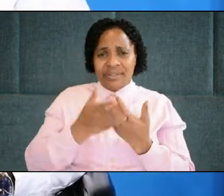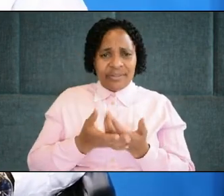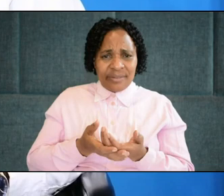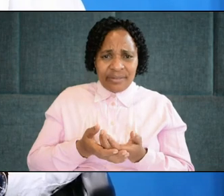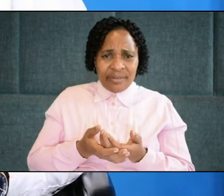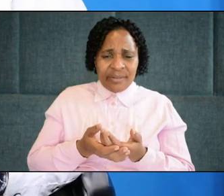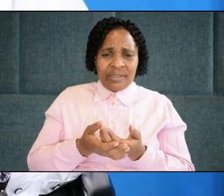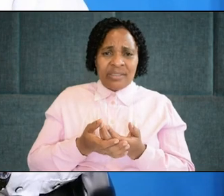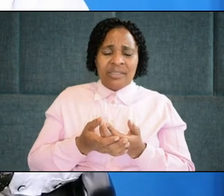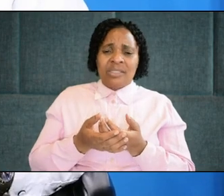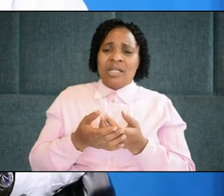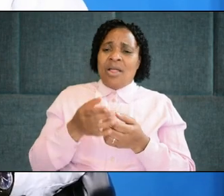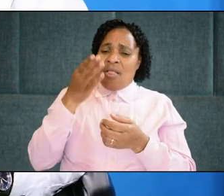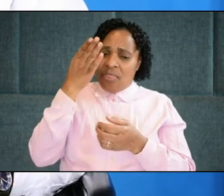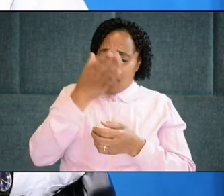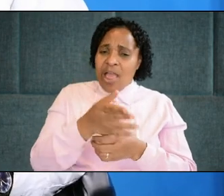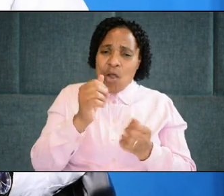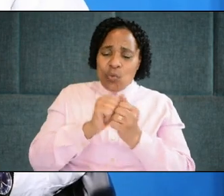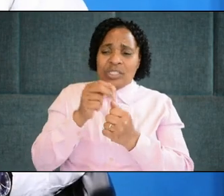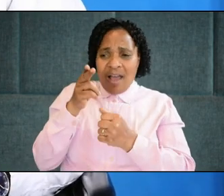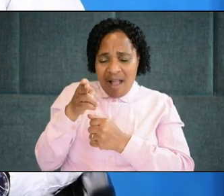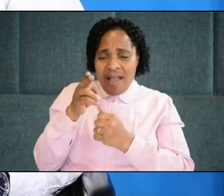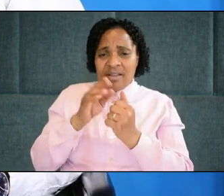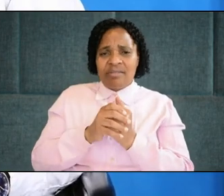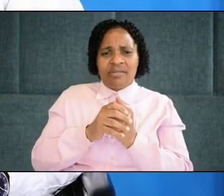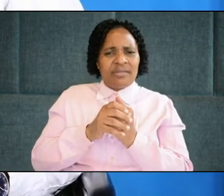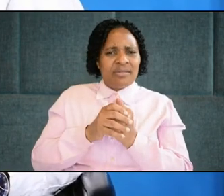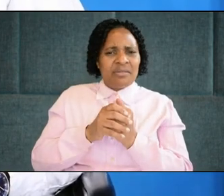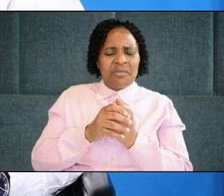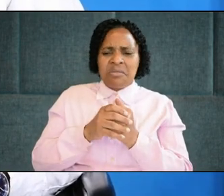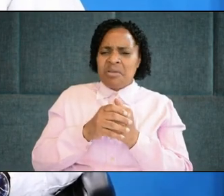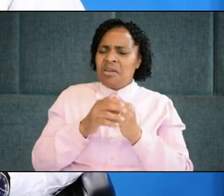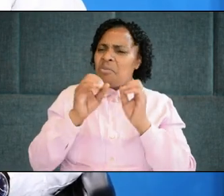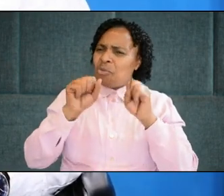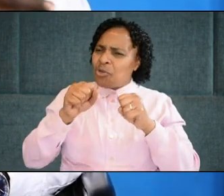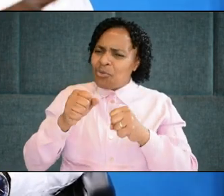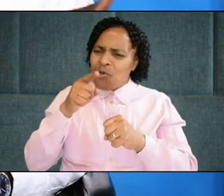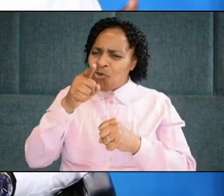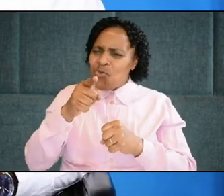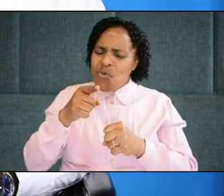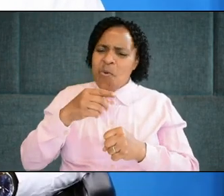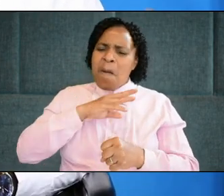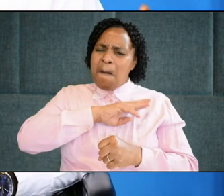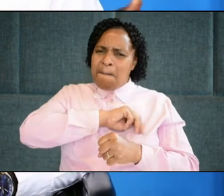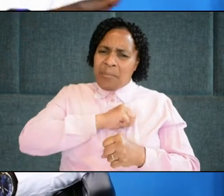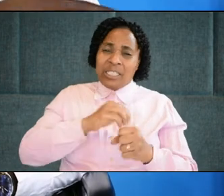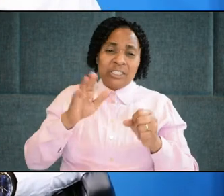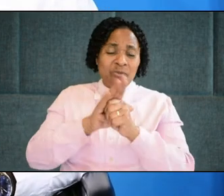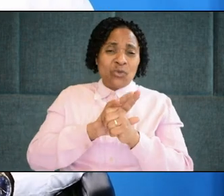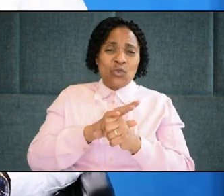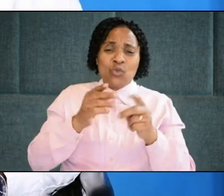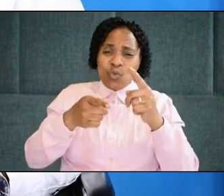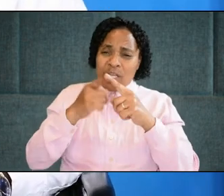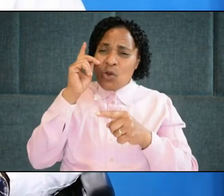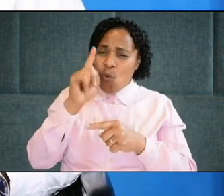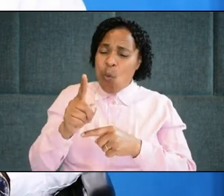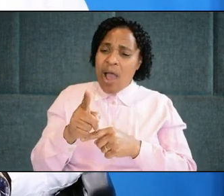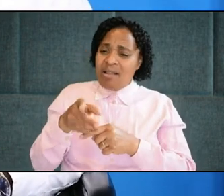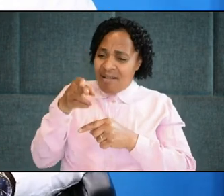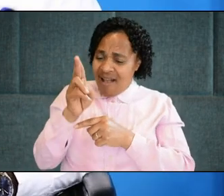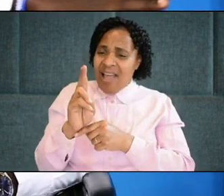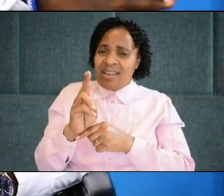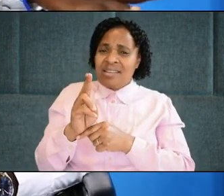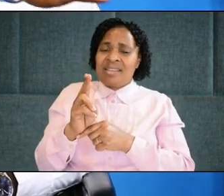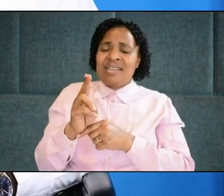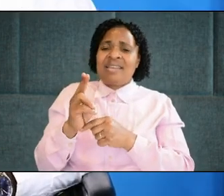is there with his weapon there. Would it not be merciful to kill this one gunman instead of